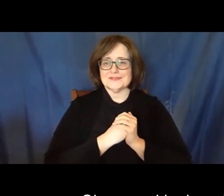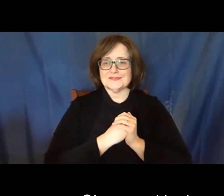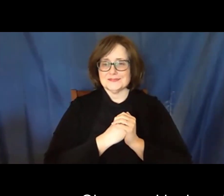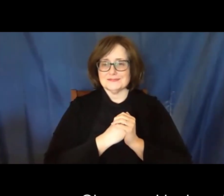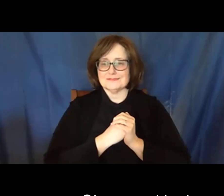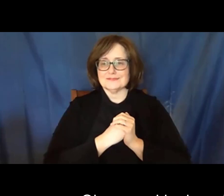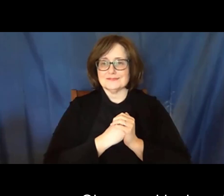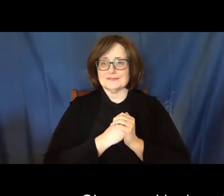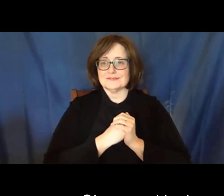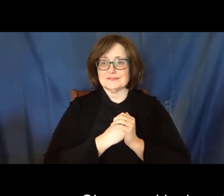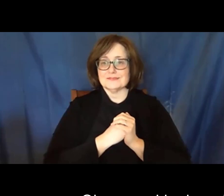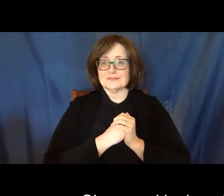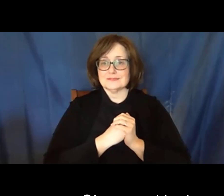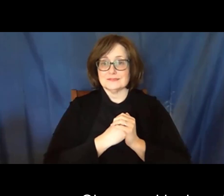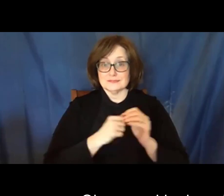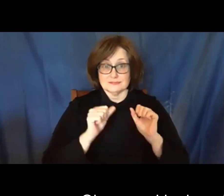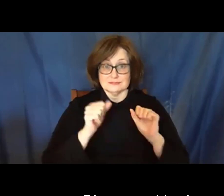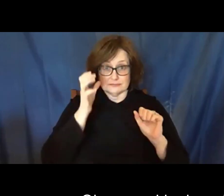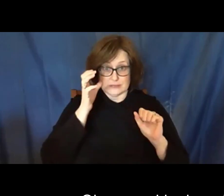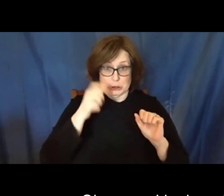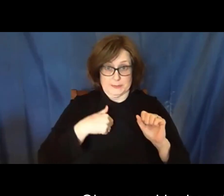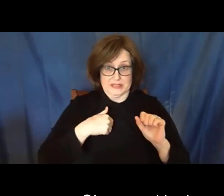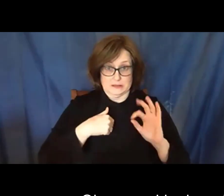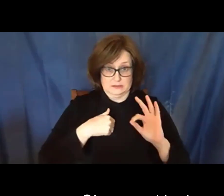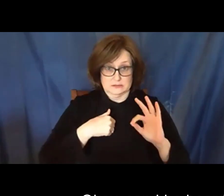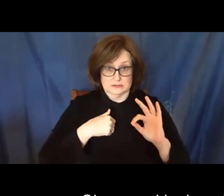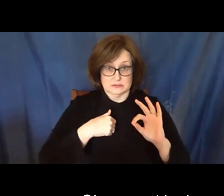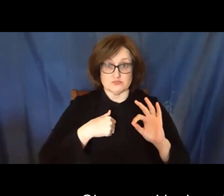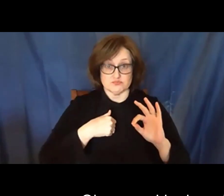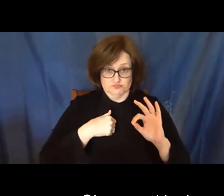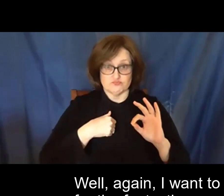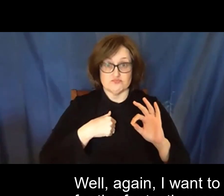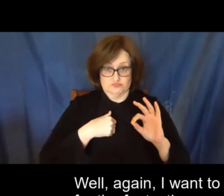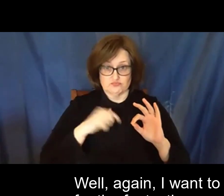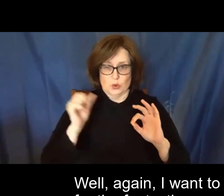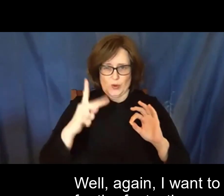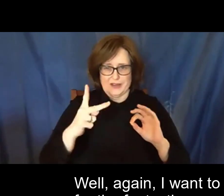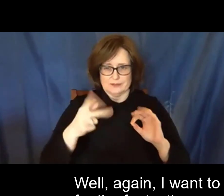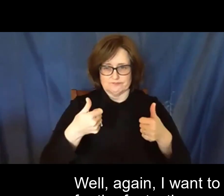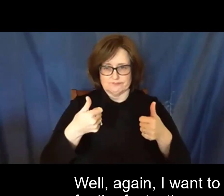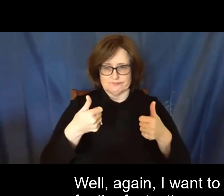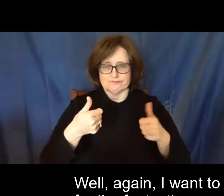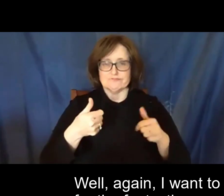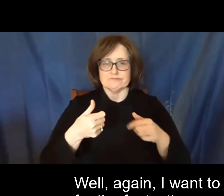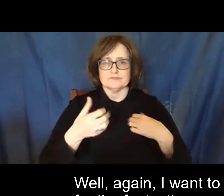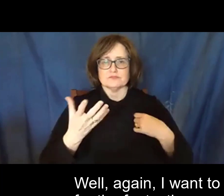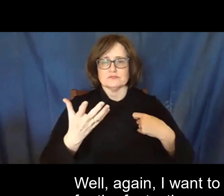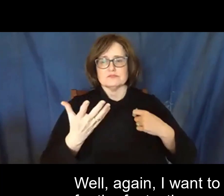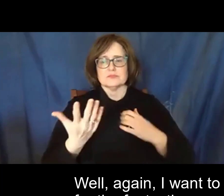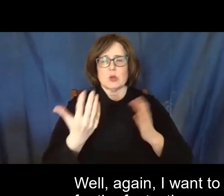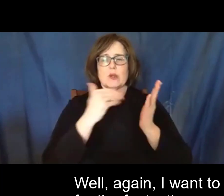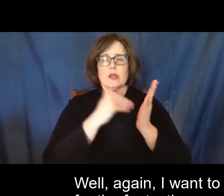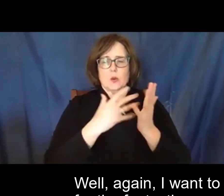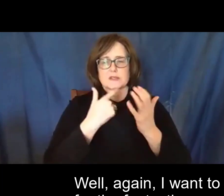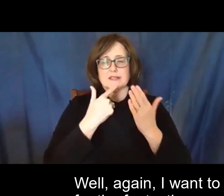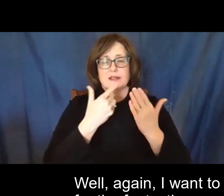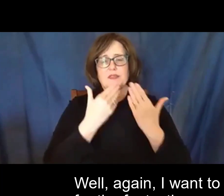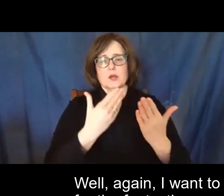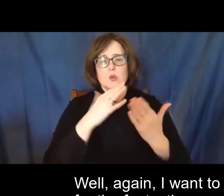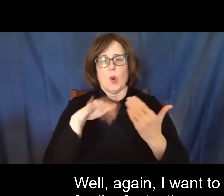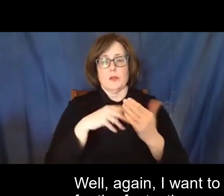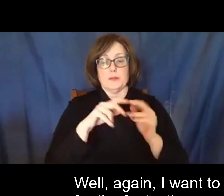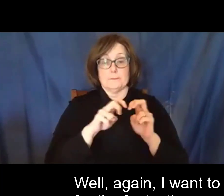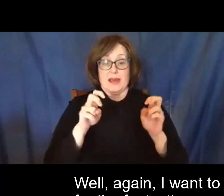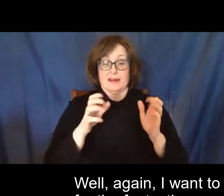Okay. Can I be heard now? Just people can just nod. Thank you. Well, again, I want to thank all of our panelists for the